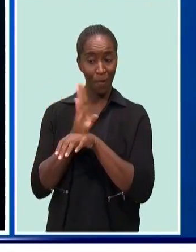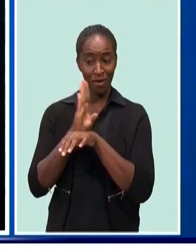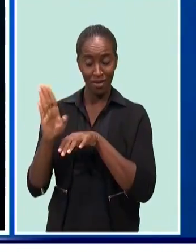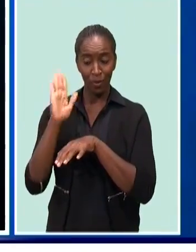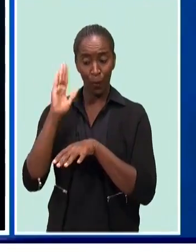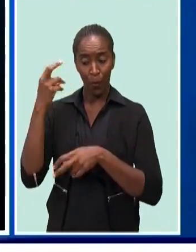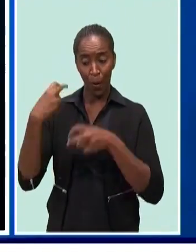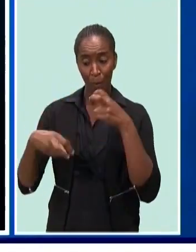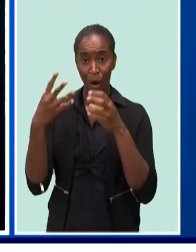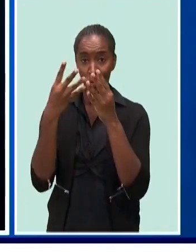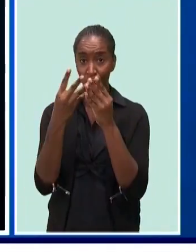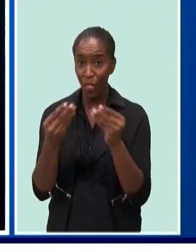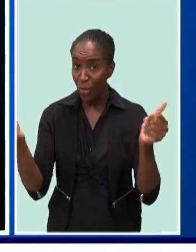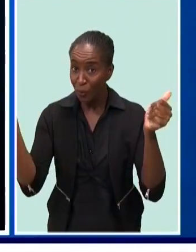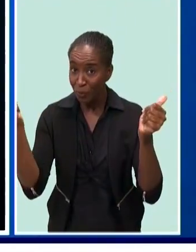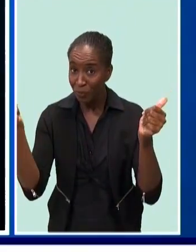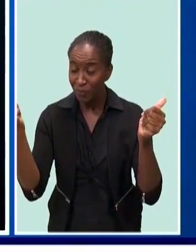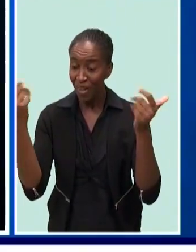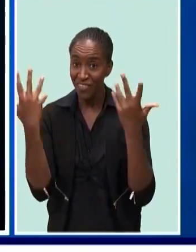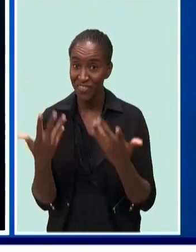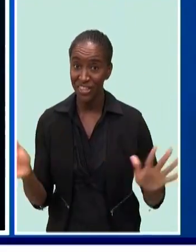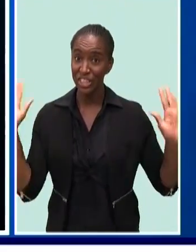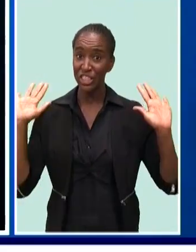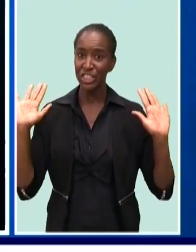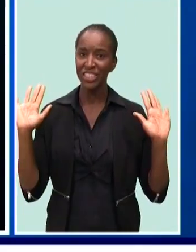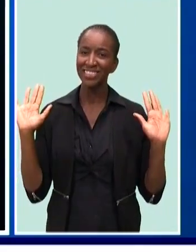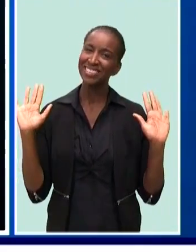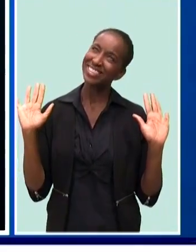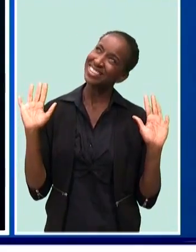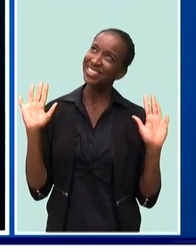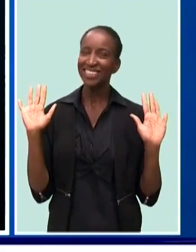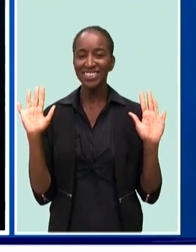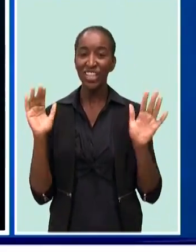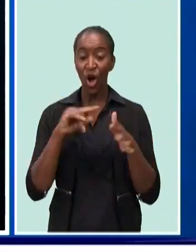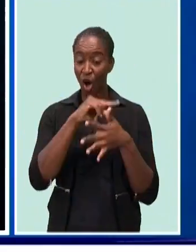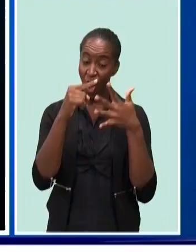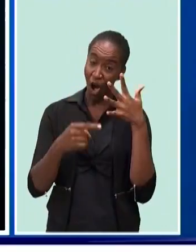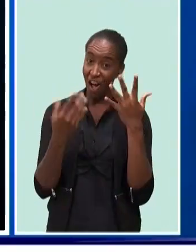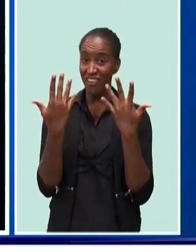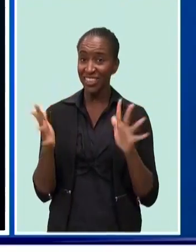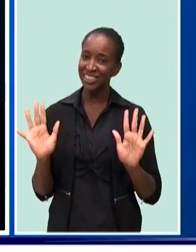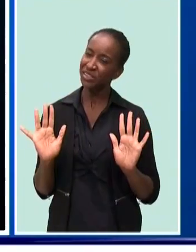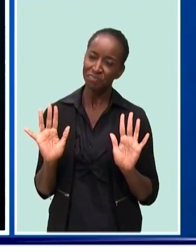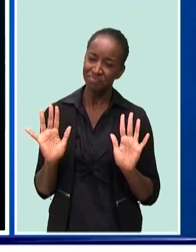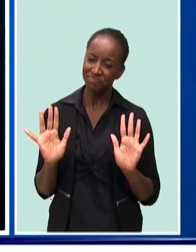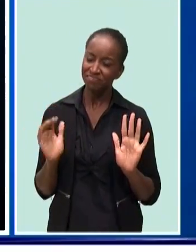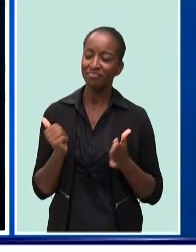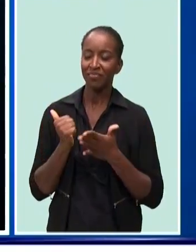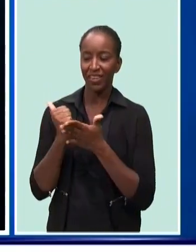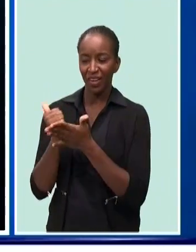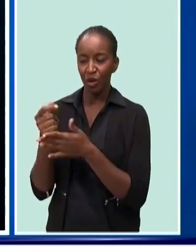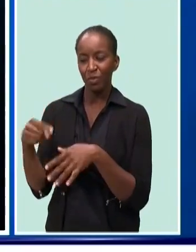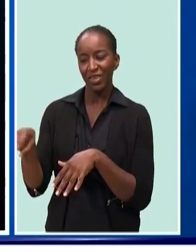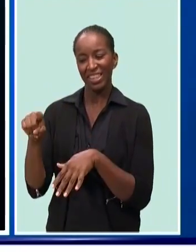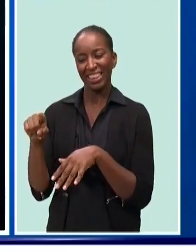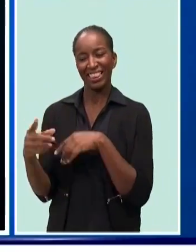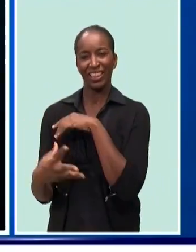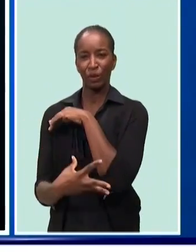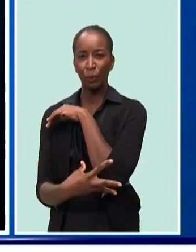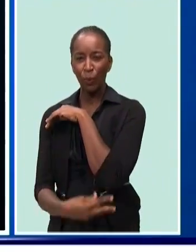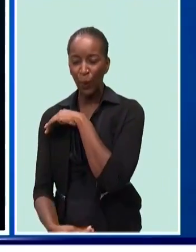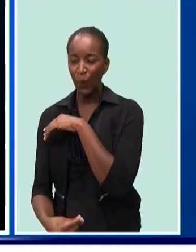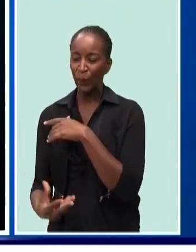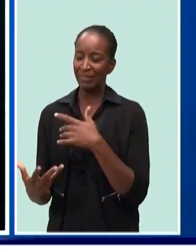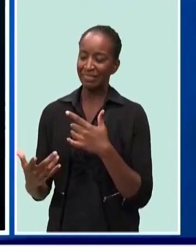a viable solution for the increasing youth unemployment problem, as well as the poverty and poor living conditions that are